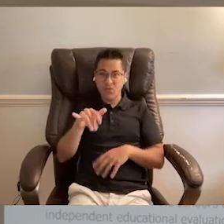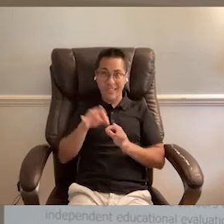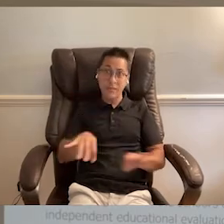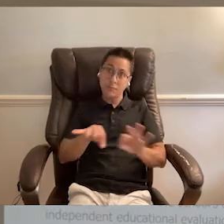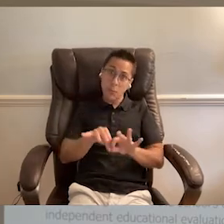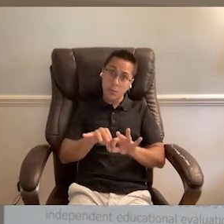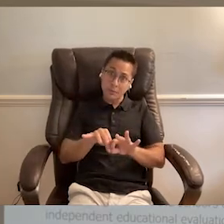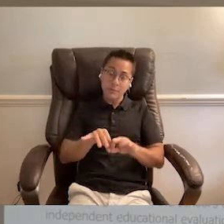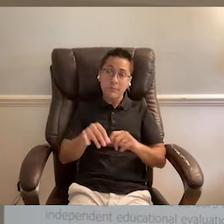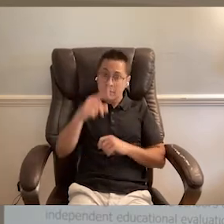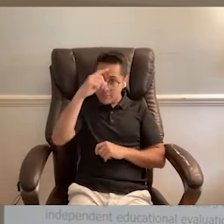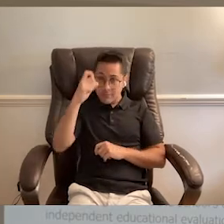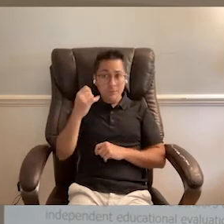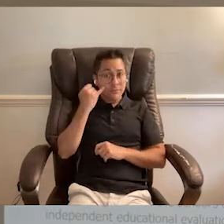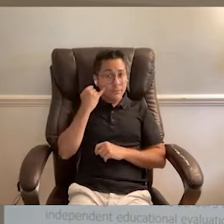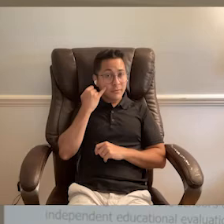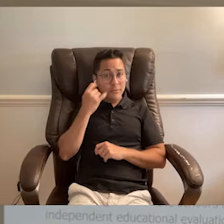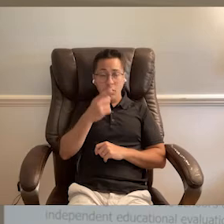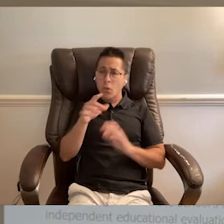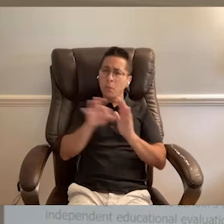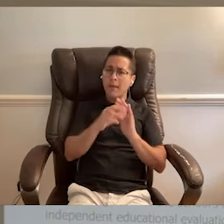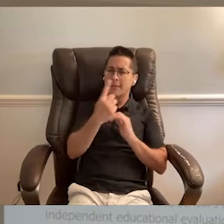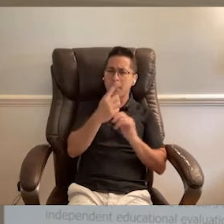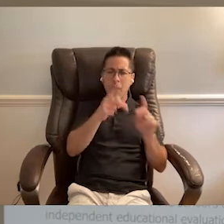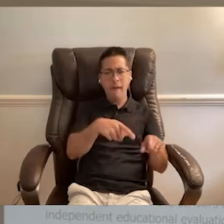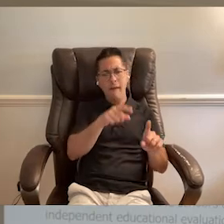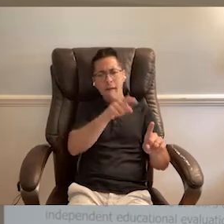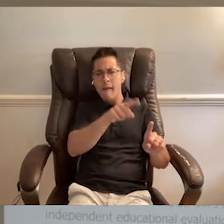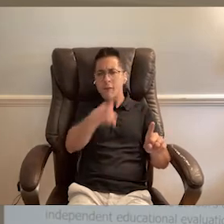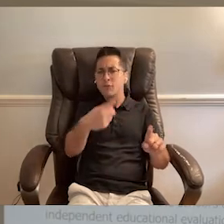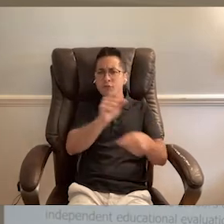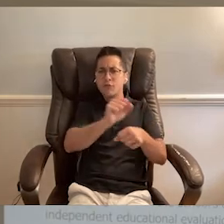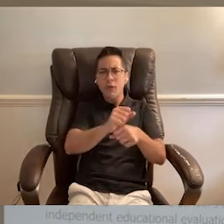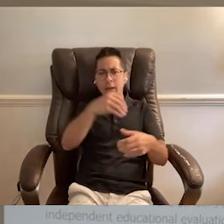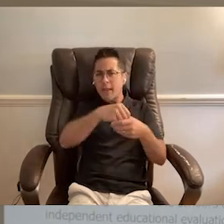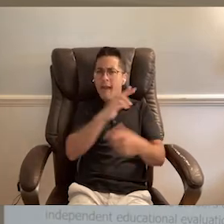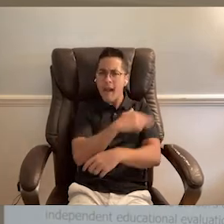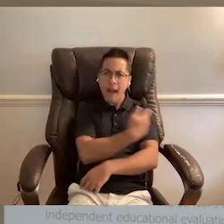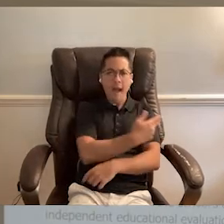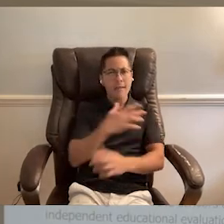you pick somebody who just works in a hospital or a medical model,